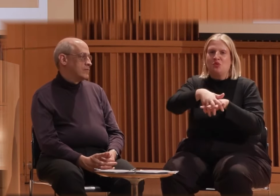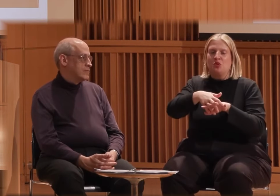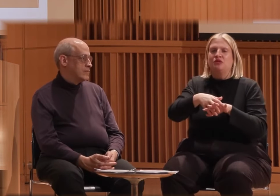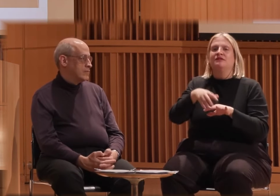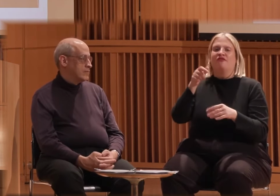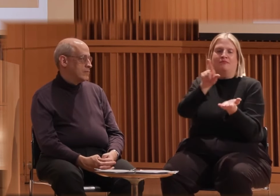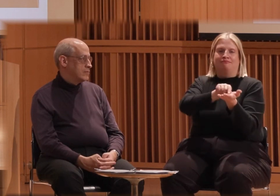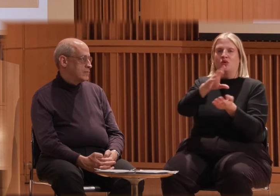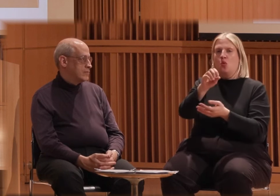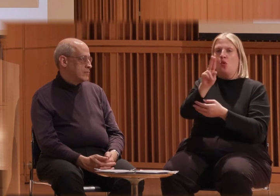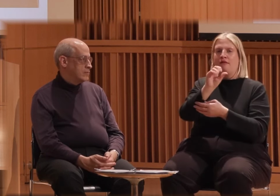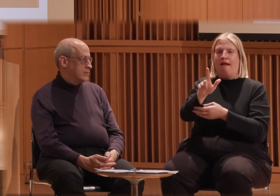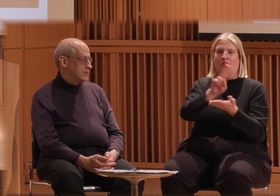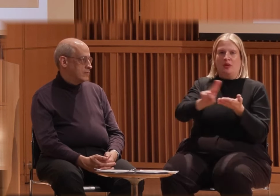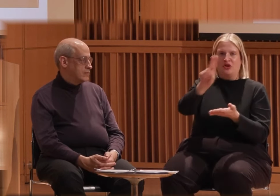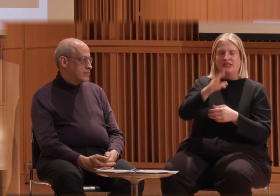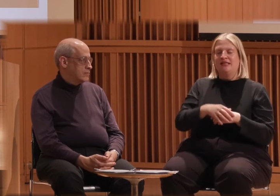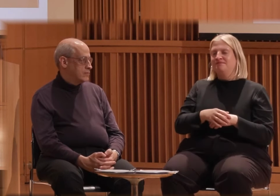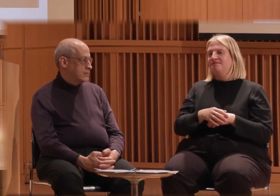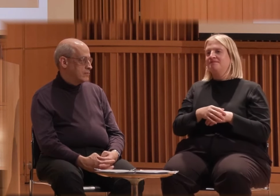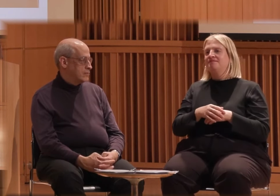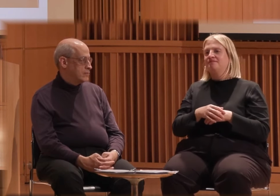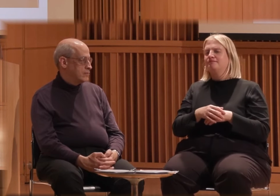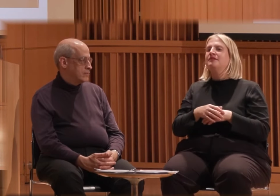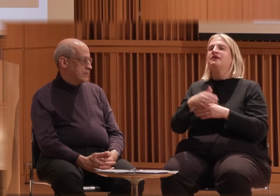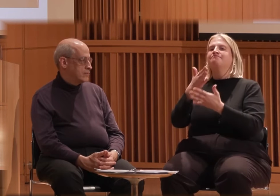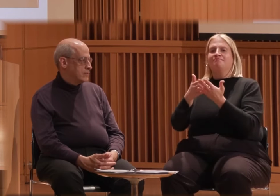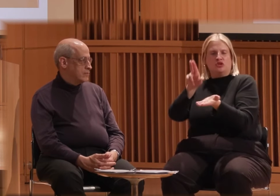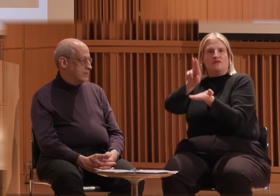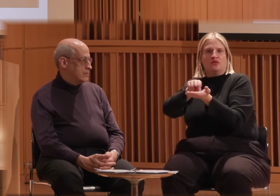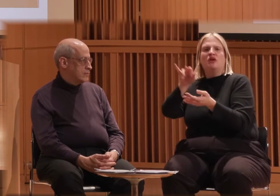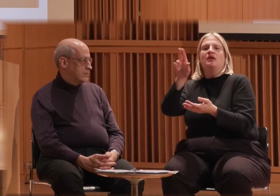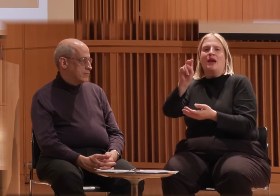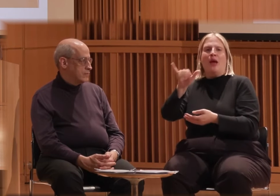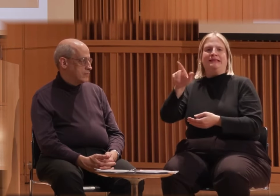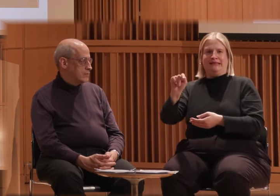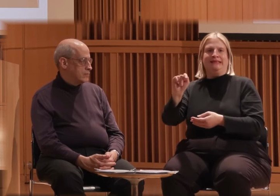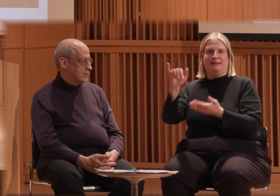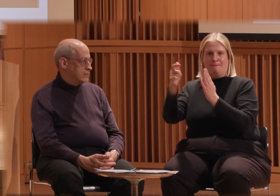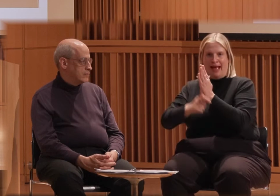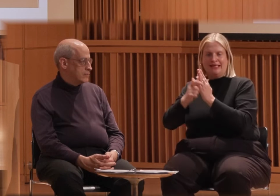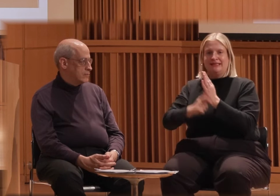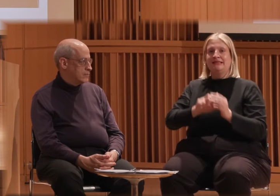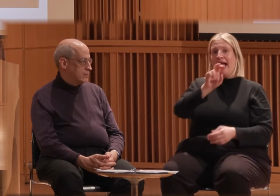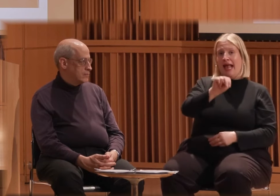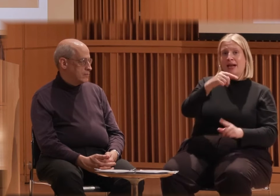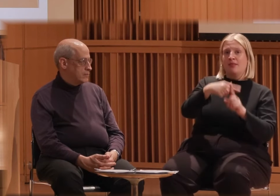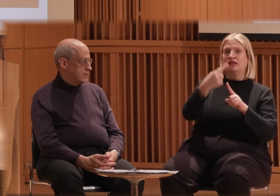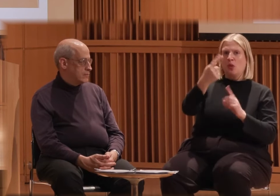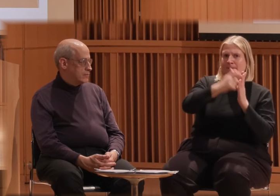University Press, and pieces in the New York Times Magazine, Harper's, N+1, and